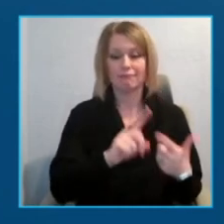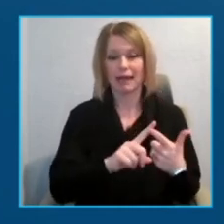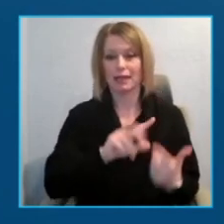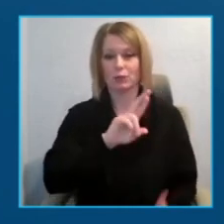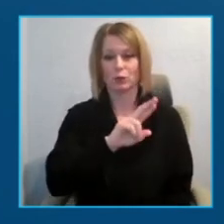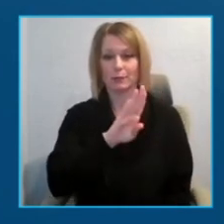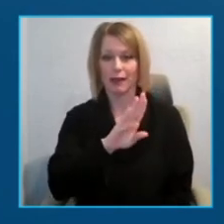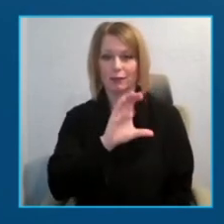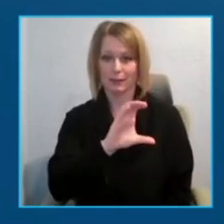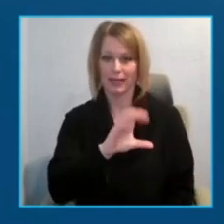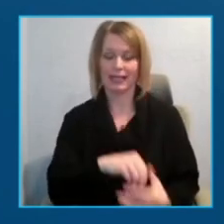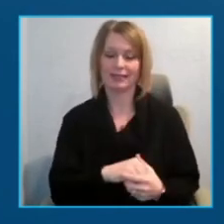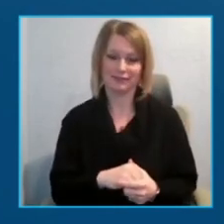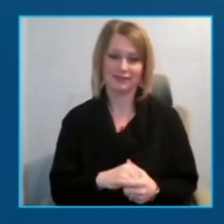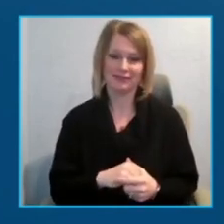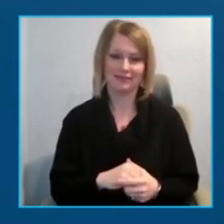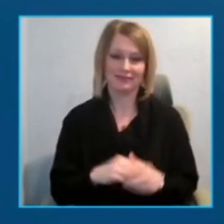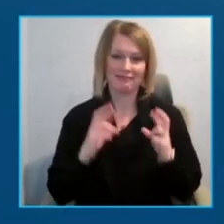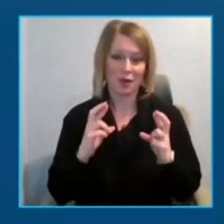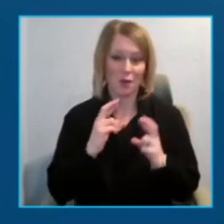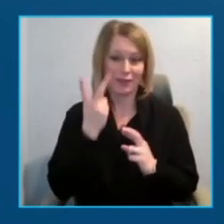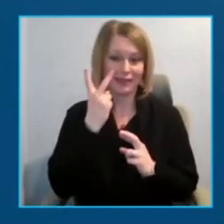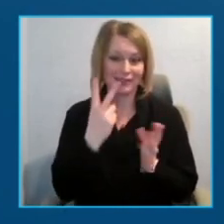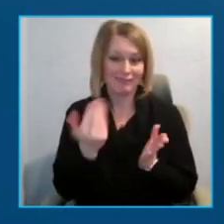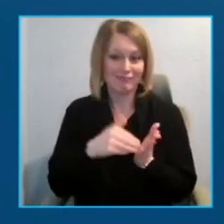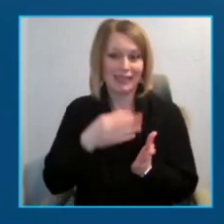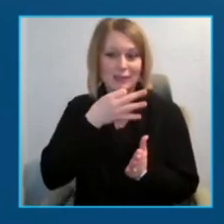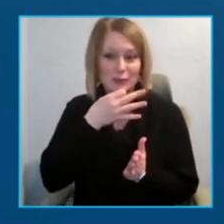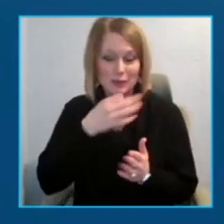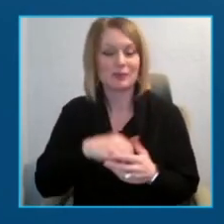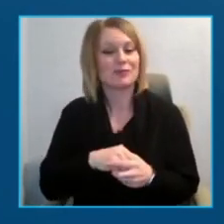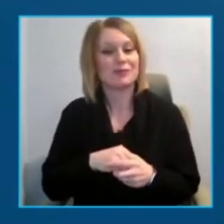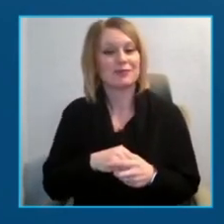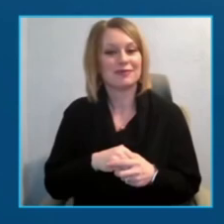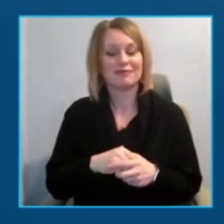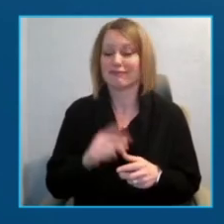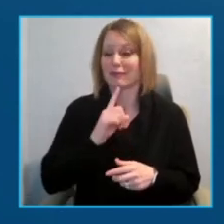just a little while, to call on their wisdom